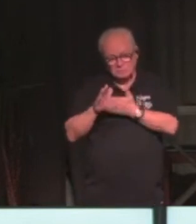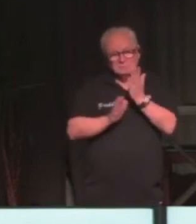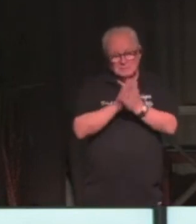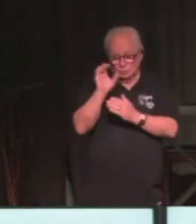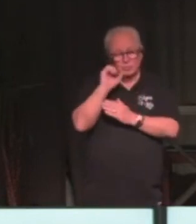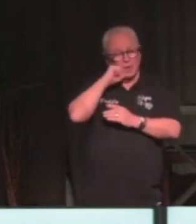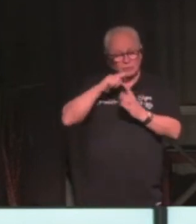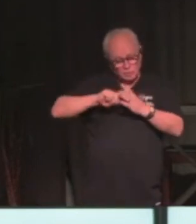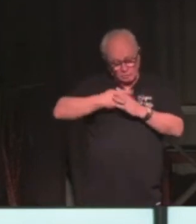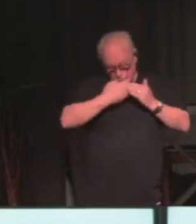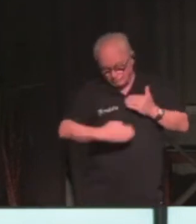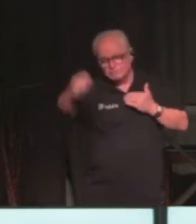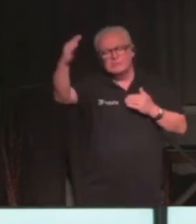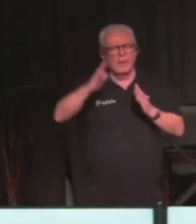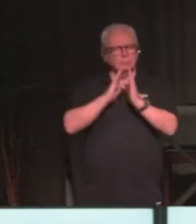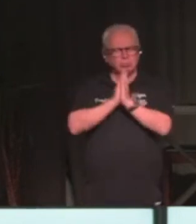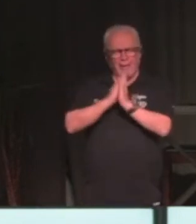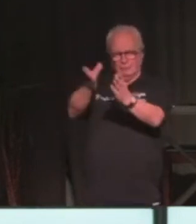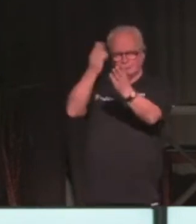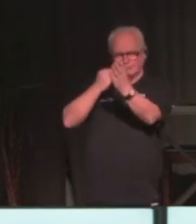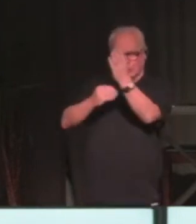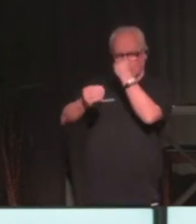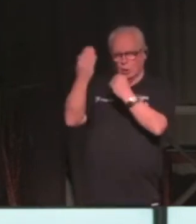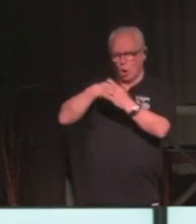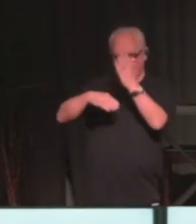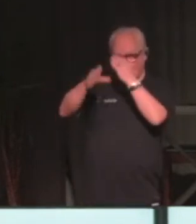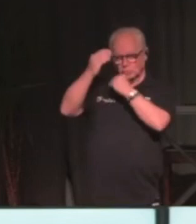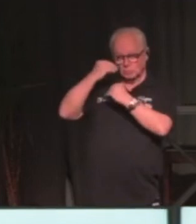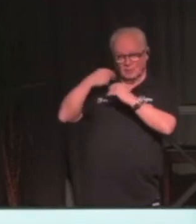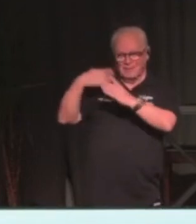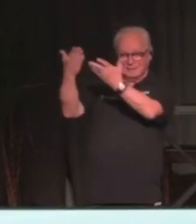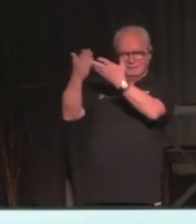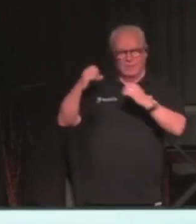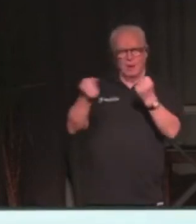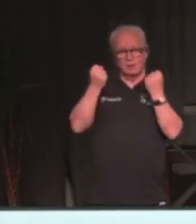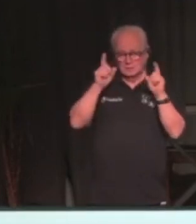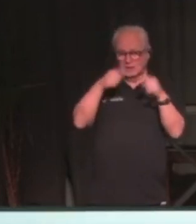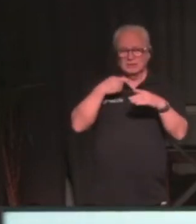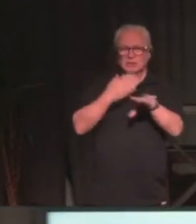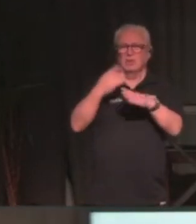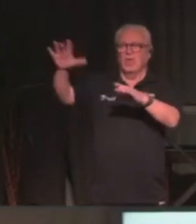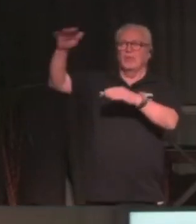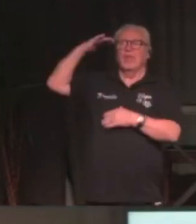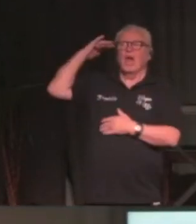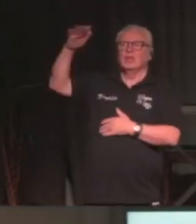learn. It's for us to be empowered. We don't want to do theology without